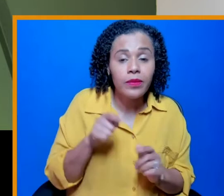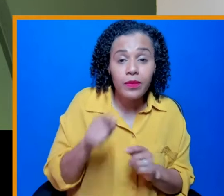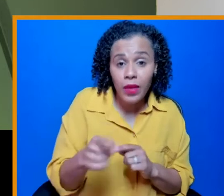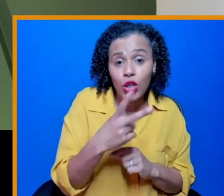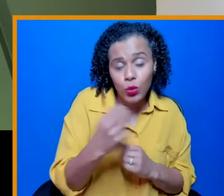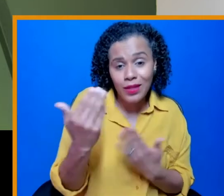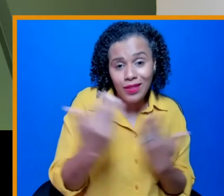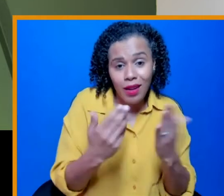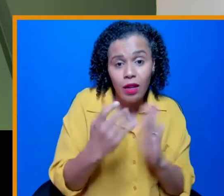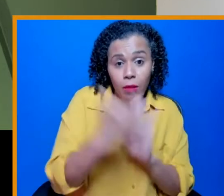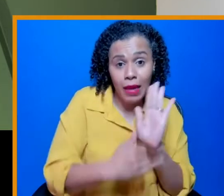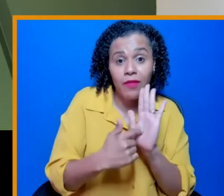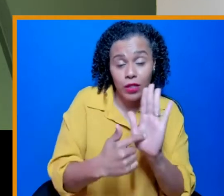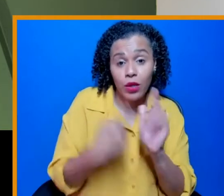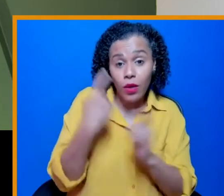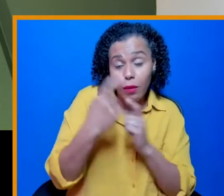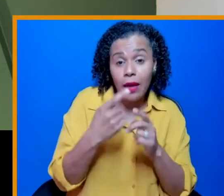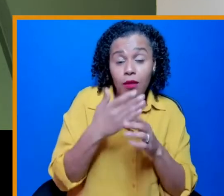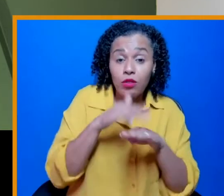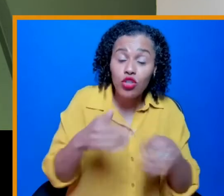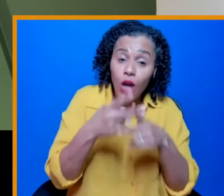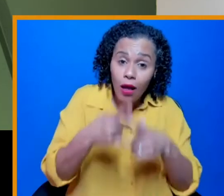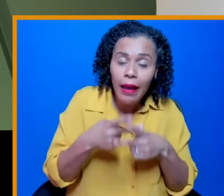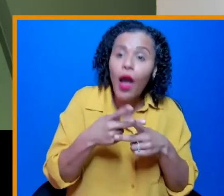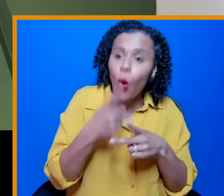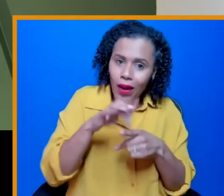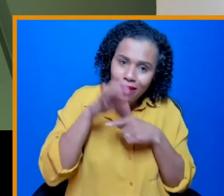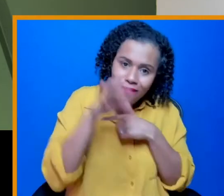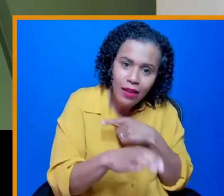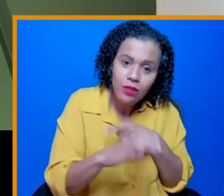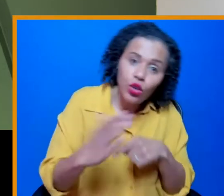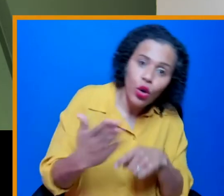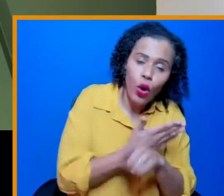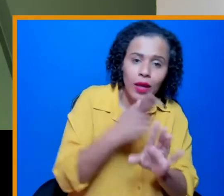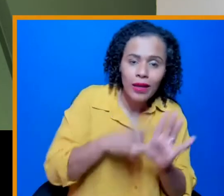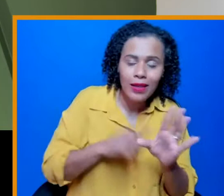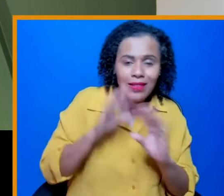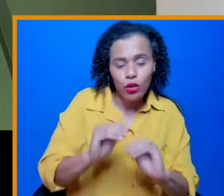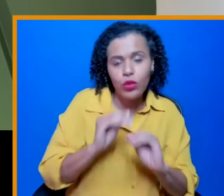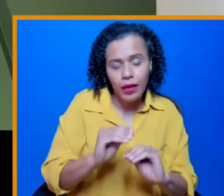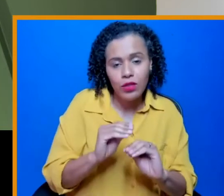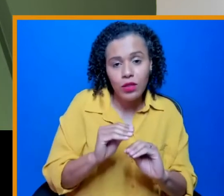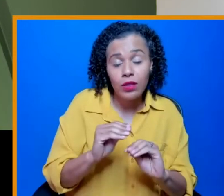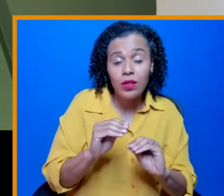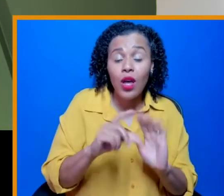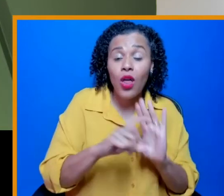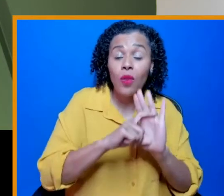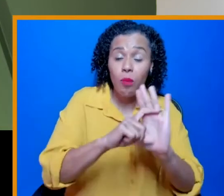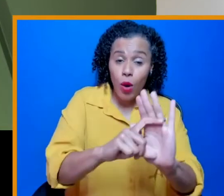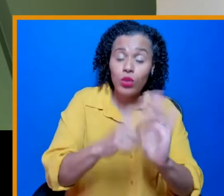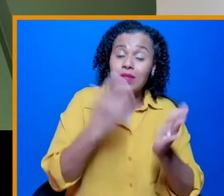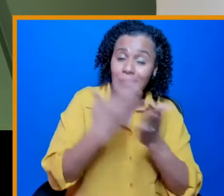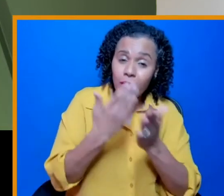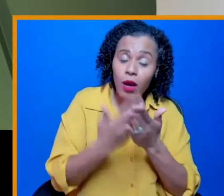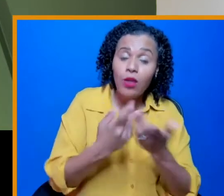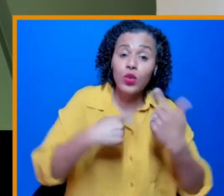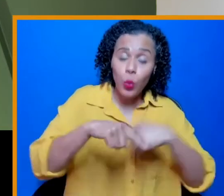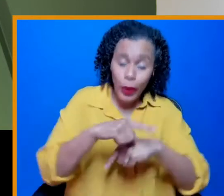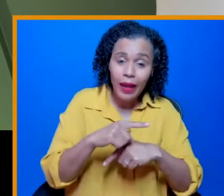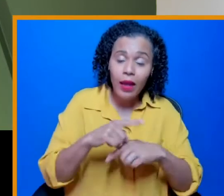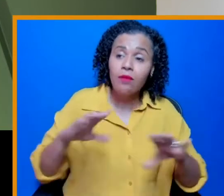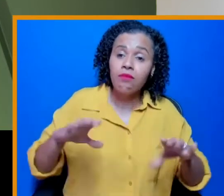for childcare and early years education. The motion demands that we and the government do what we can to help with the